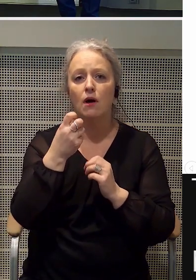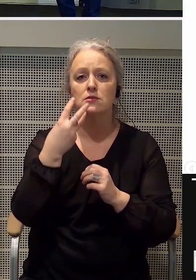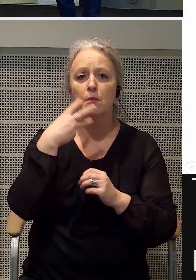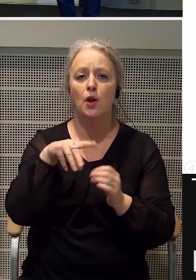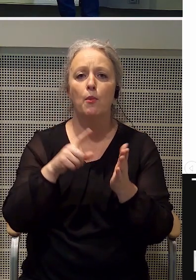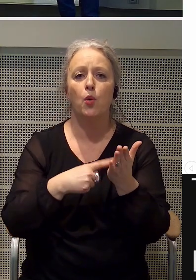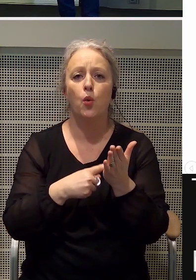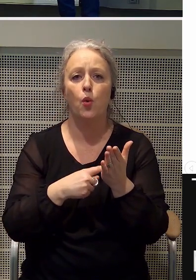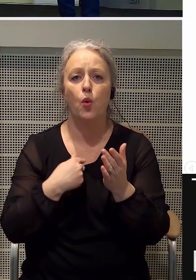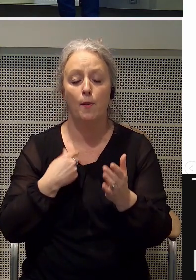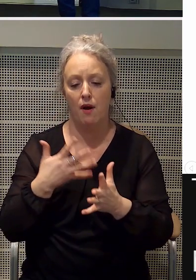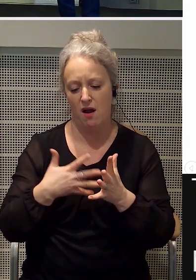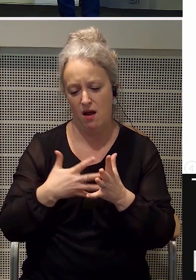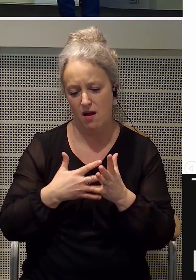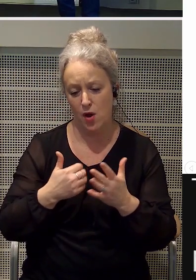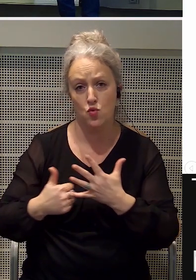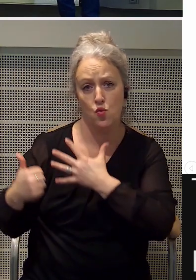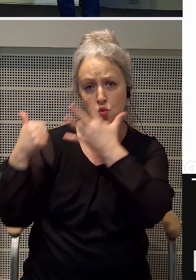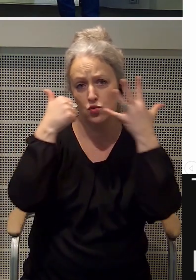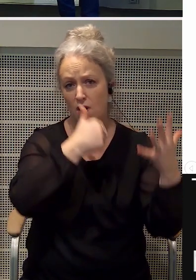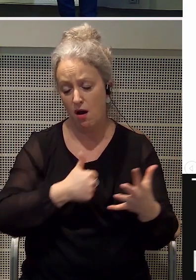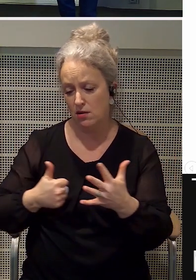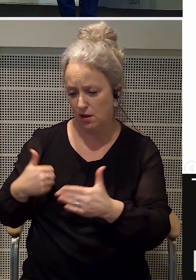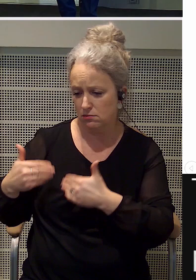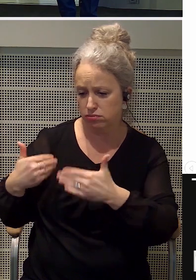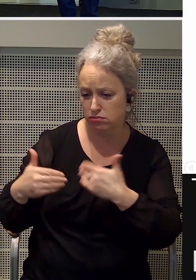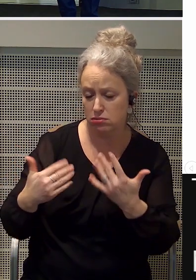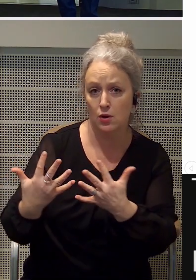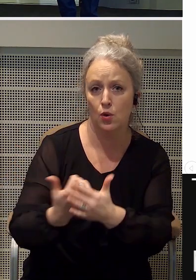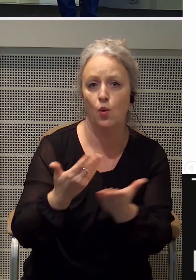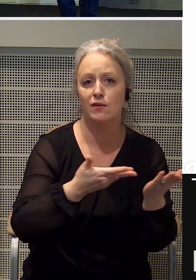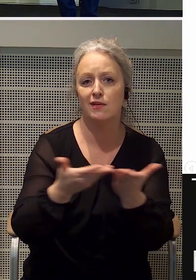want to complain. We lack 200,000 euros